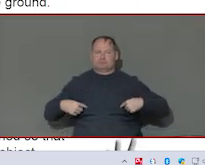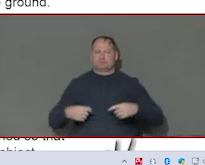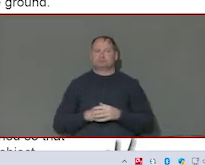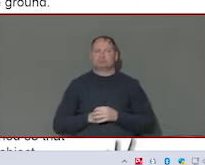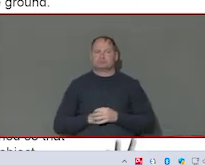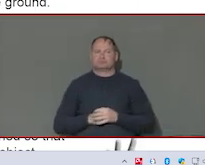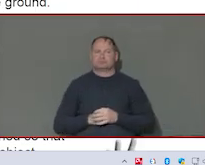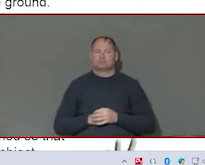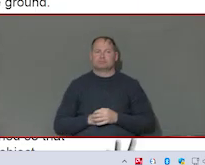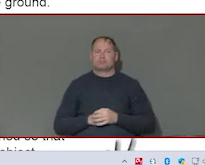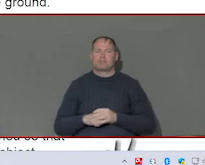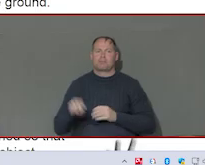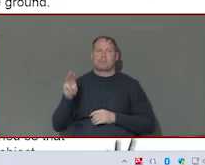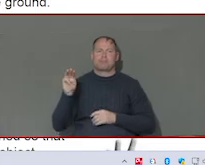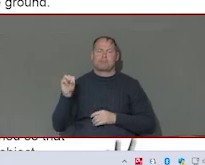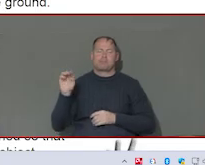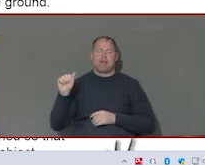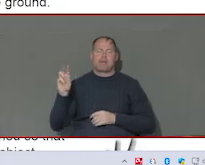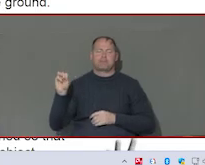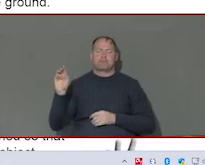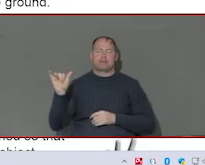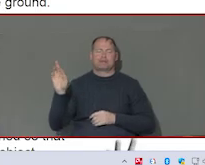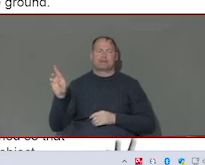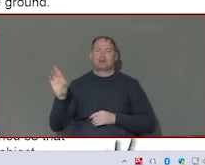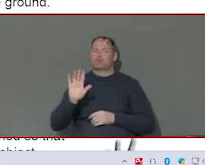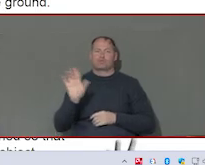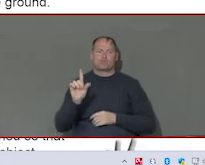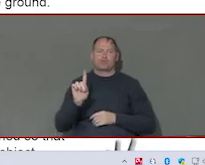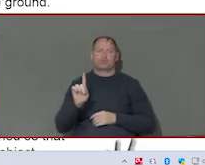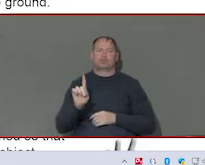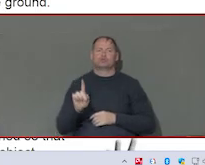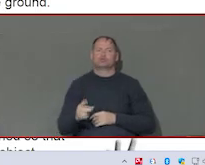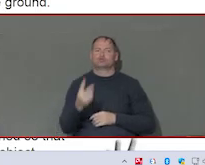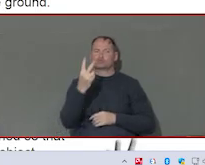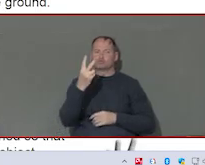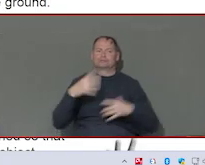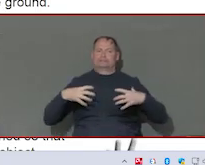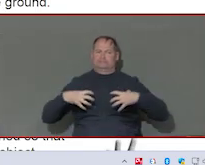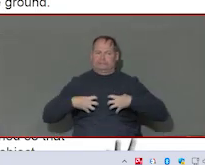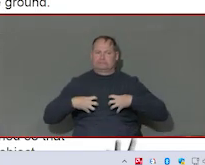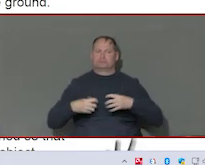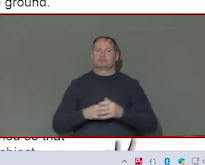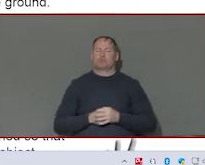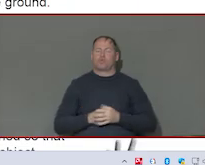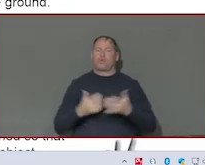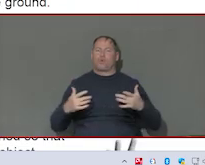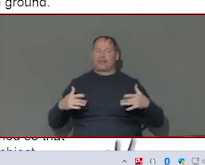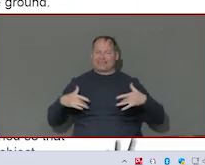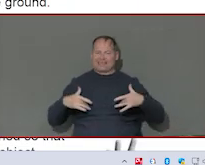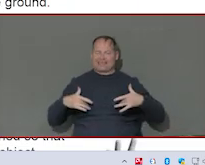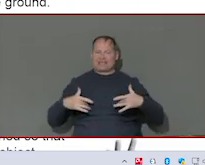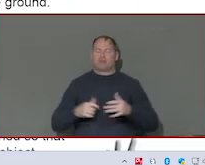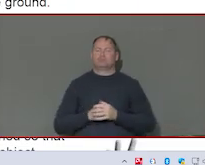mammary glands. It must be 2 tits or nipples. If